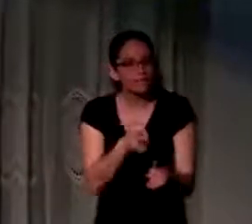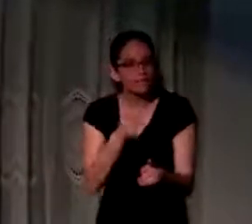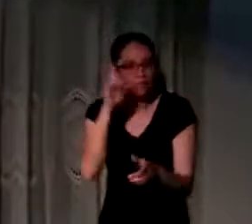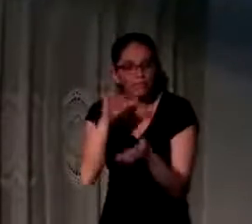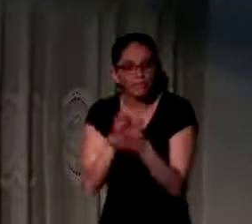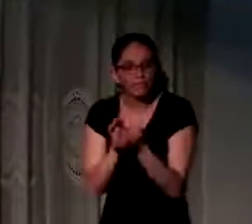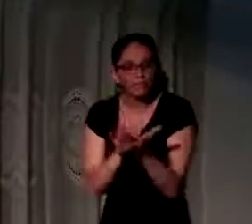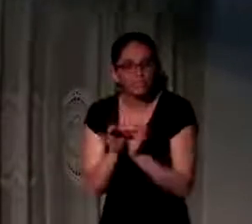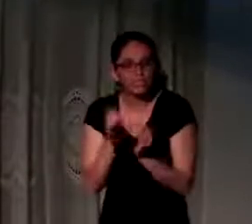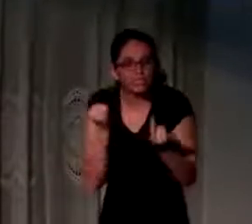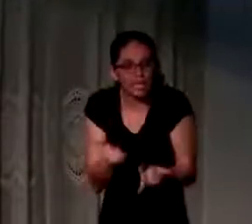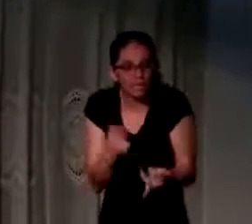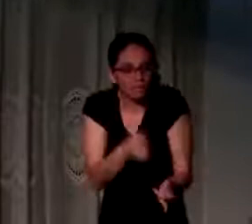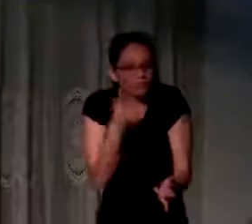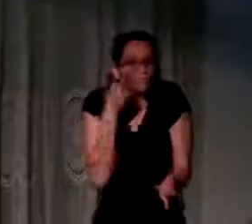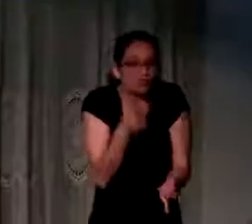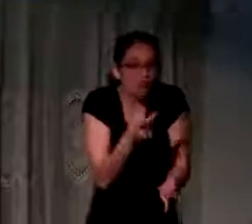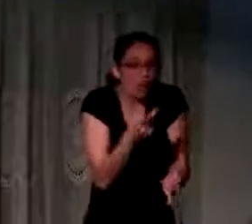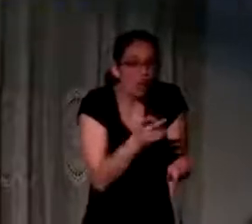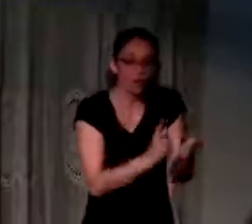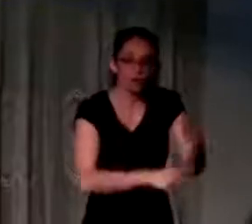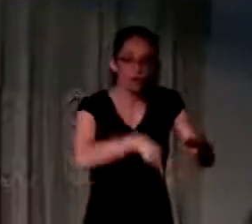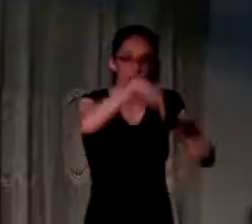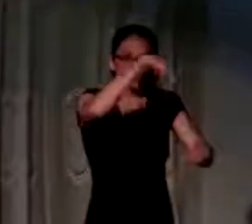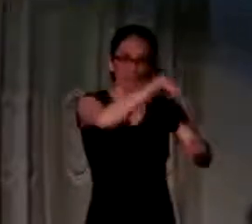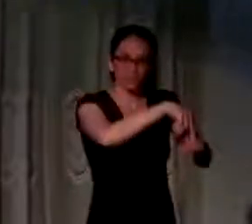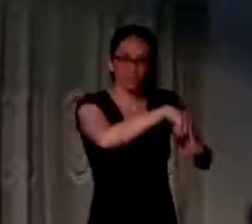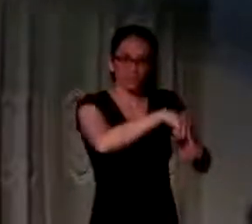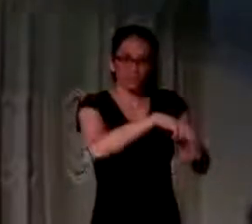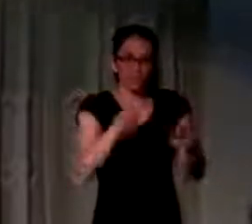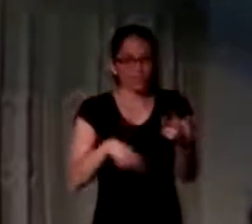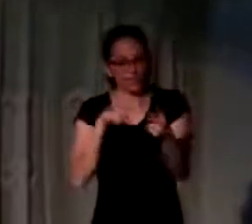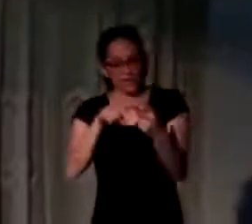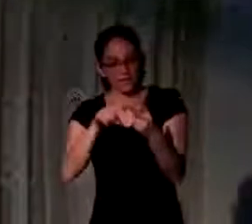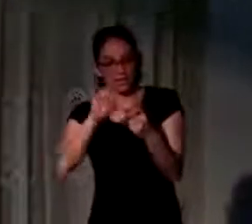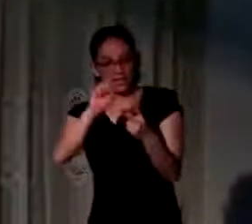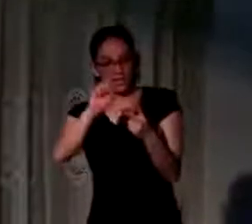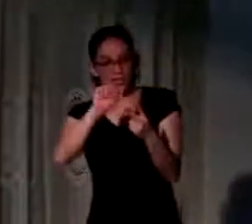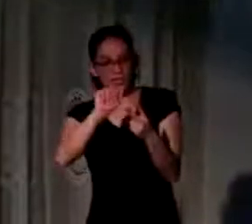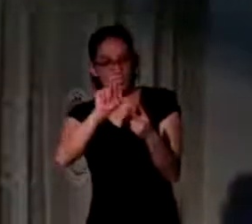And then there was this man named Saul, full of hate and evil.